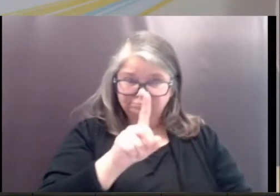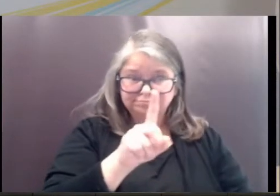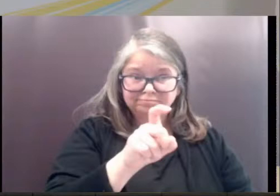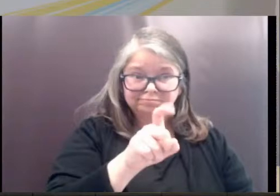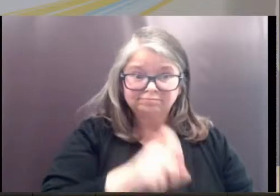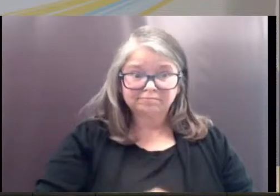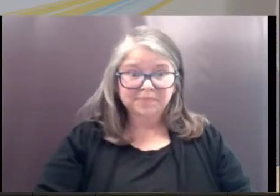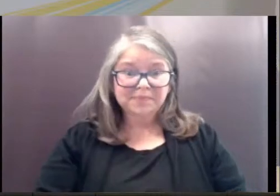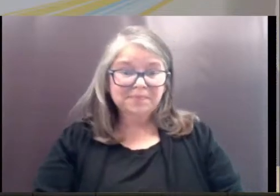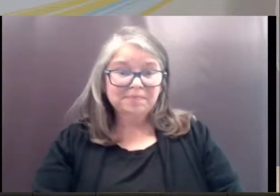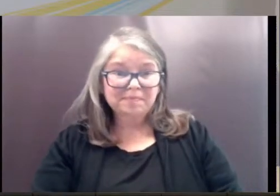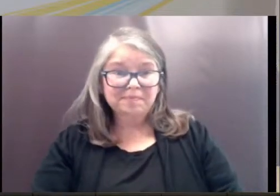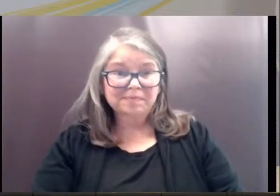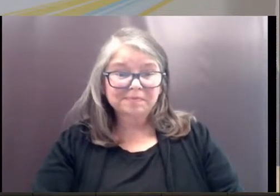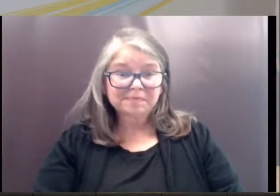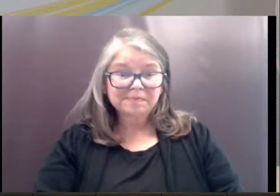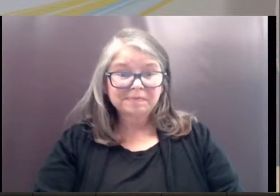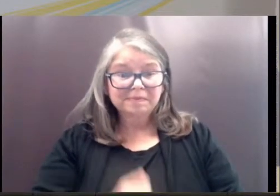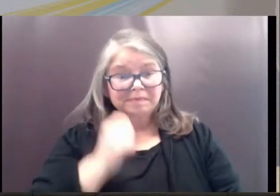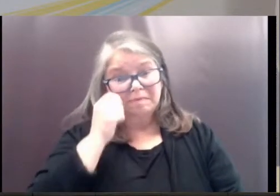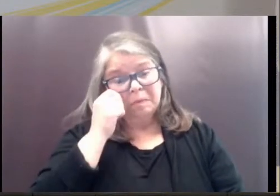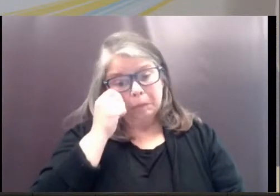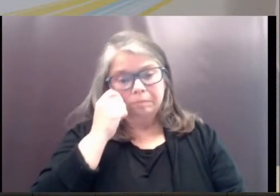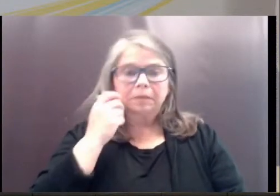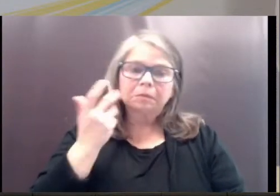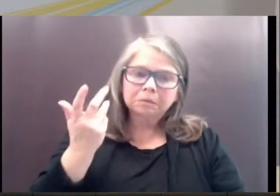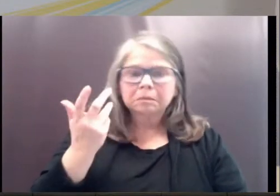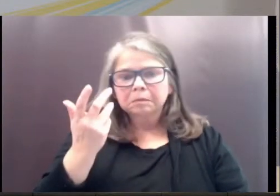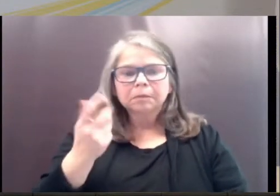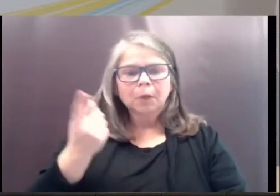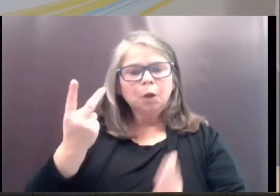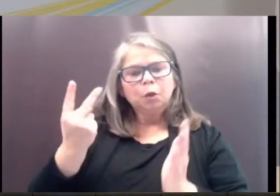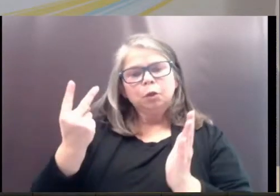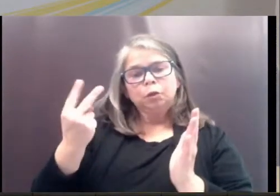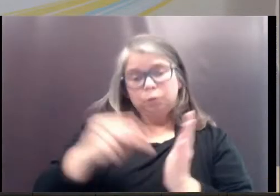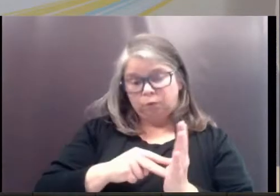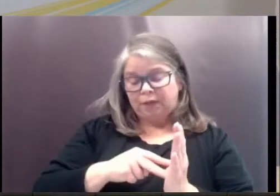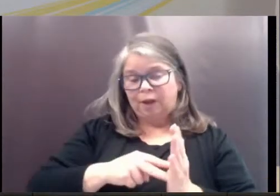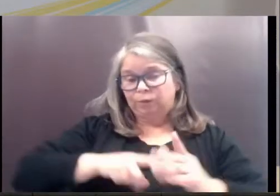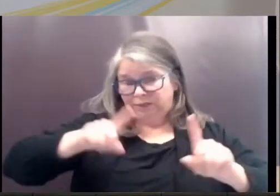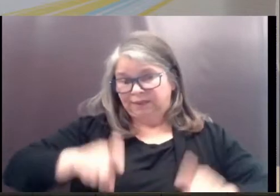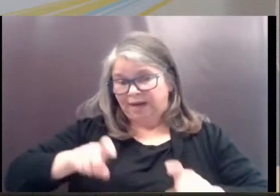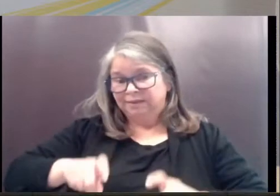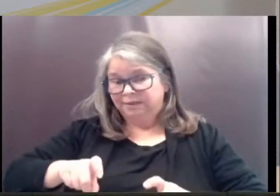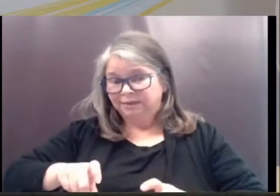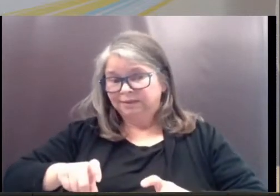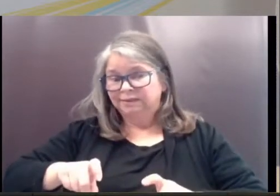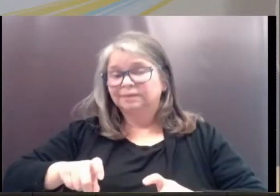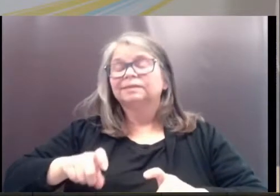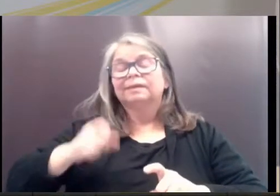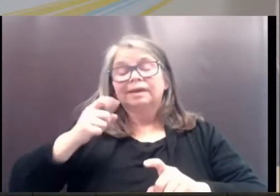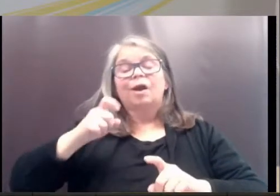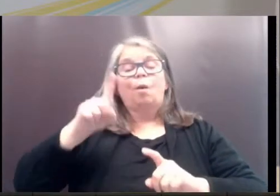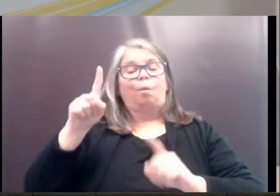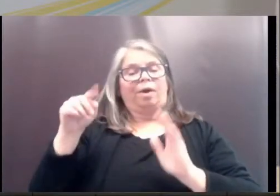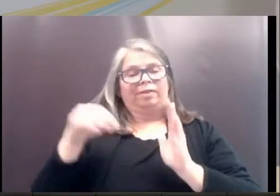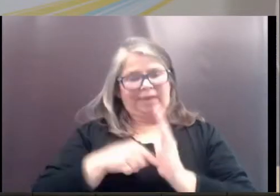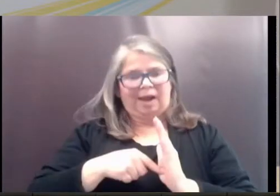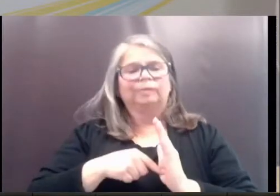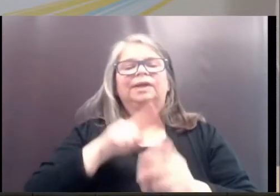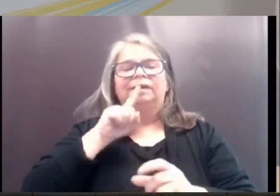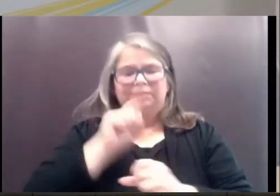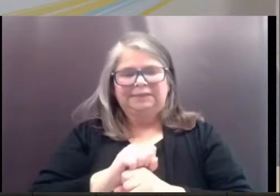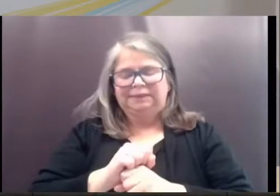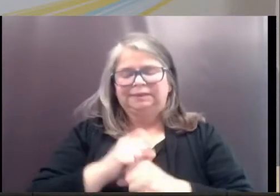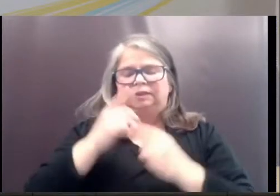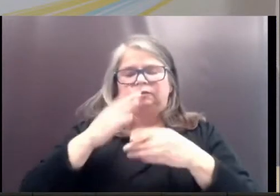I guess out of the approximately 2,000 tests that have been done, only 1,000 have been actually run in the lab, roughly.